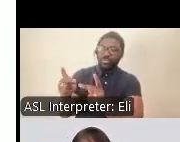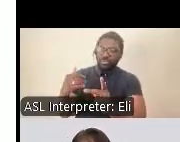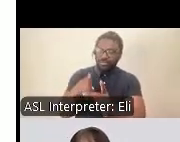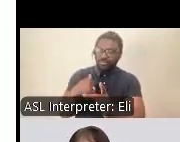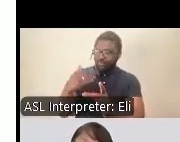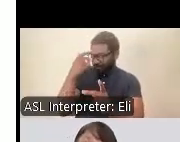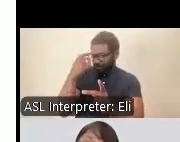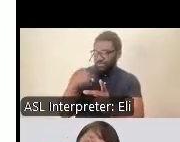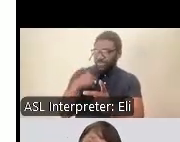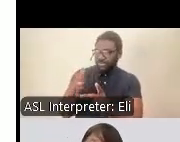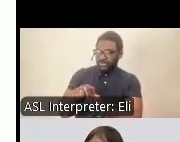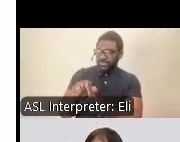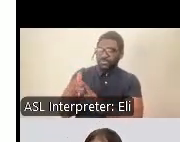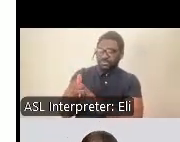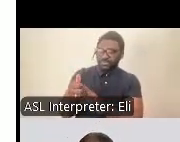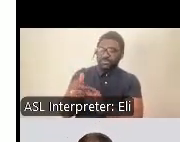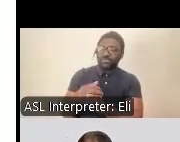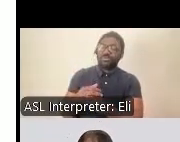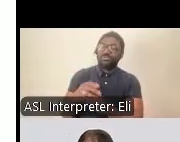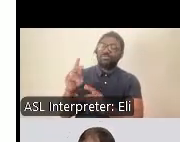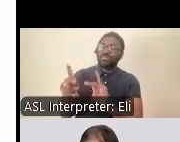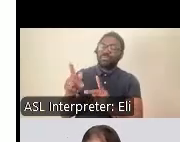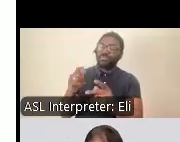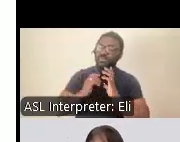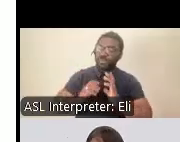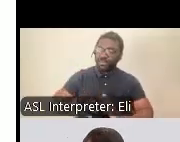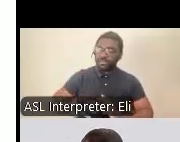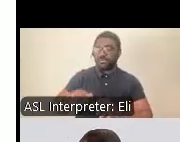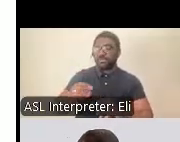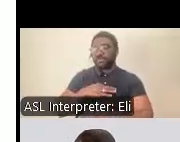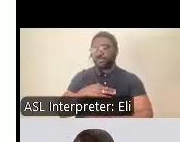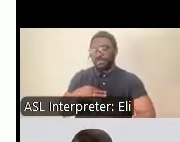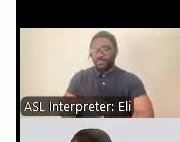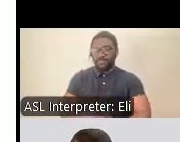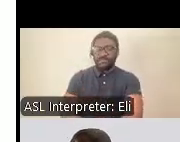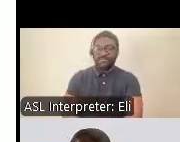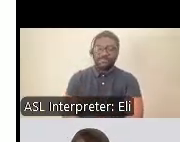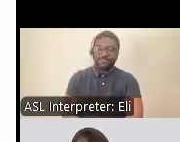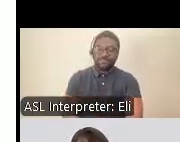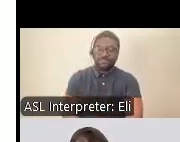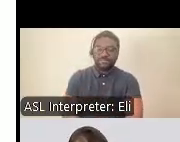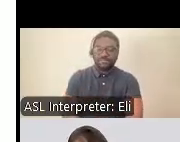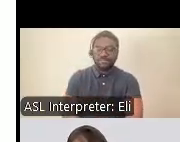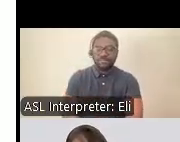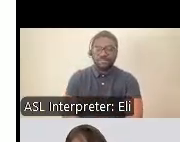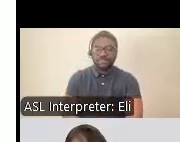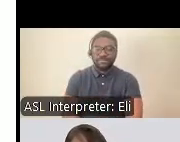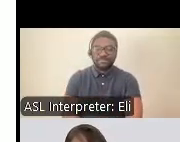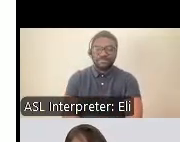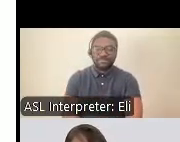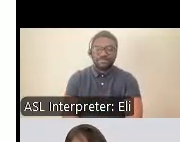and well-being of job center customers and staff. Next slide, please.